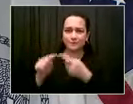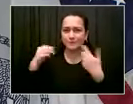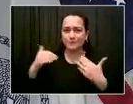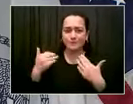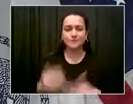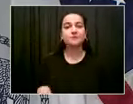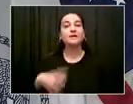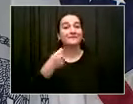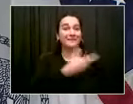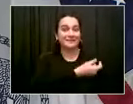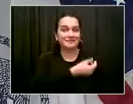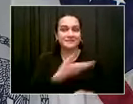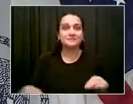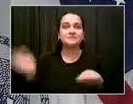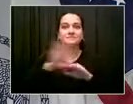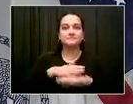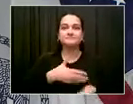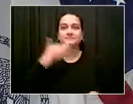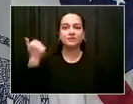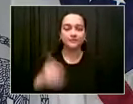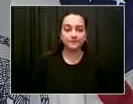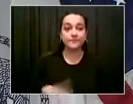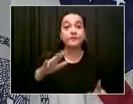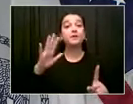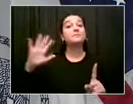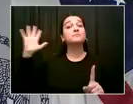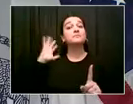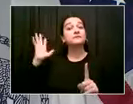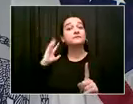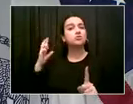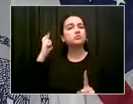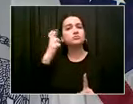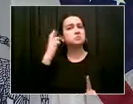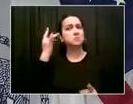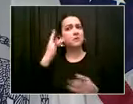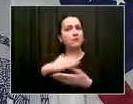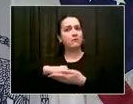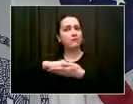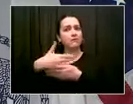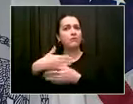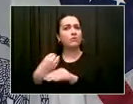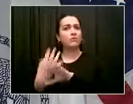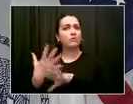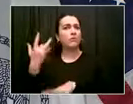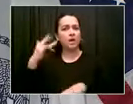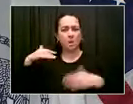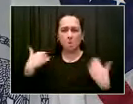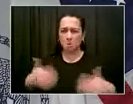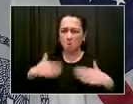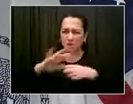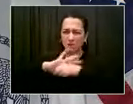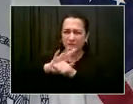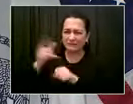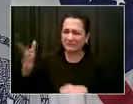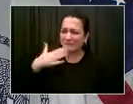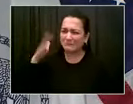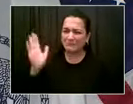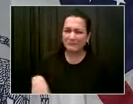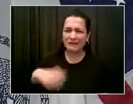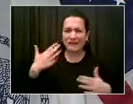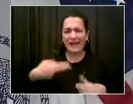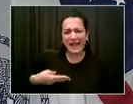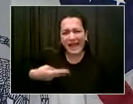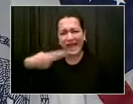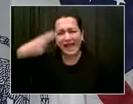look forward. I think parents are really tired, having tried to juggle all these roles, and are going to be